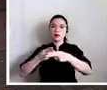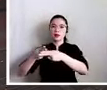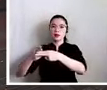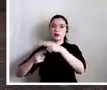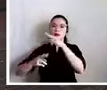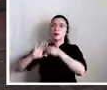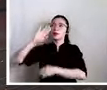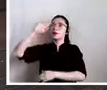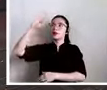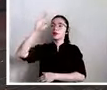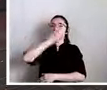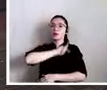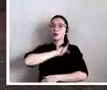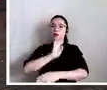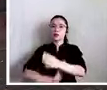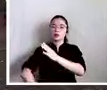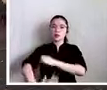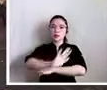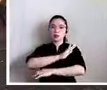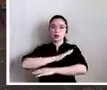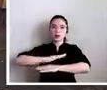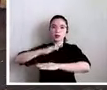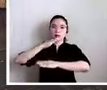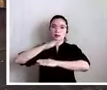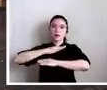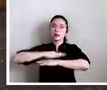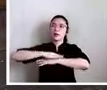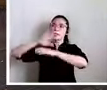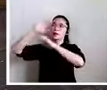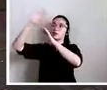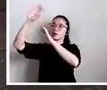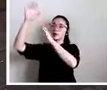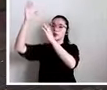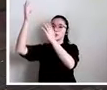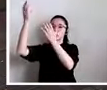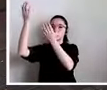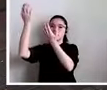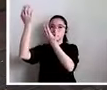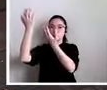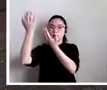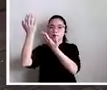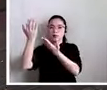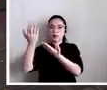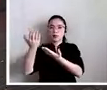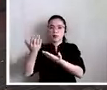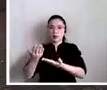name. Thy kingdom come, thy will be